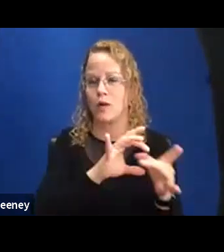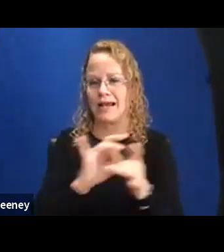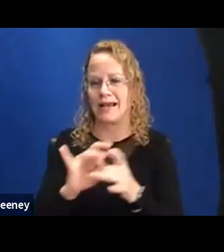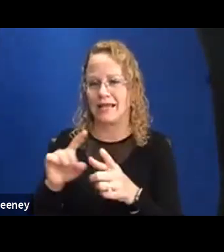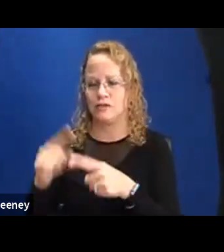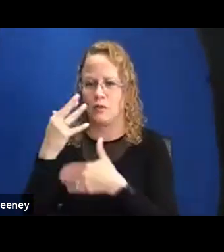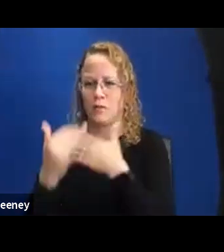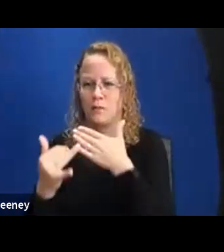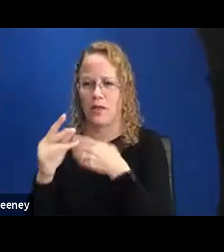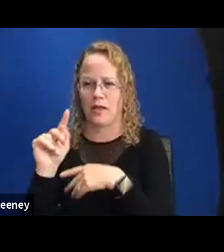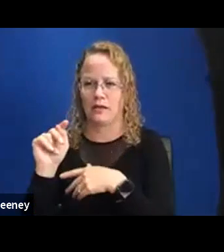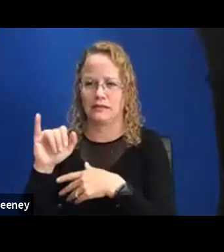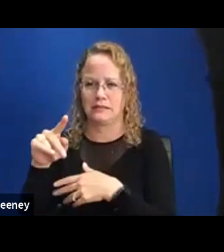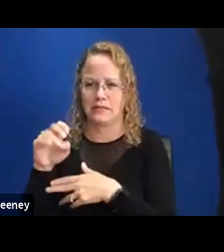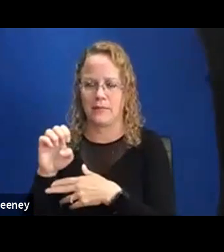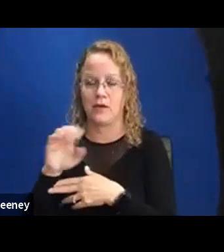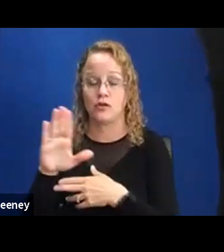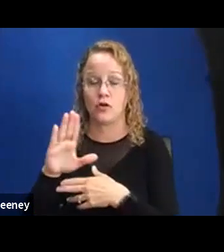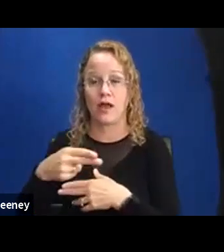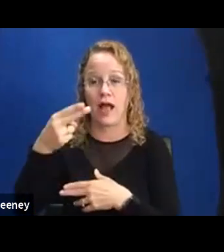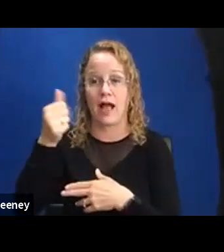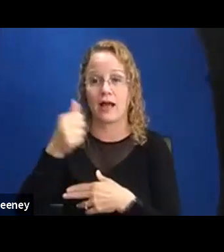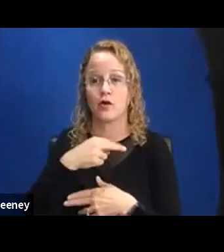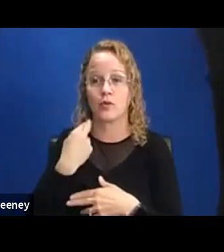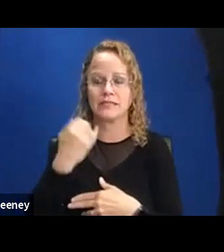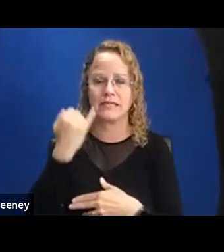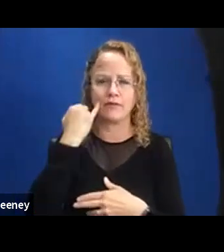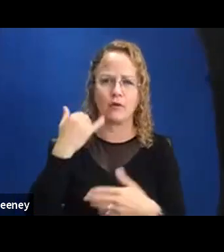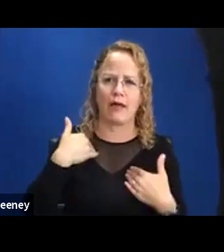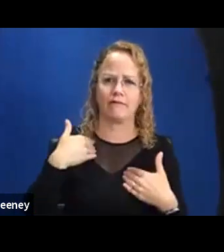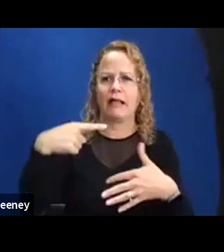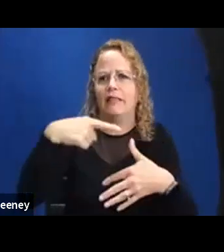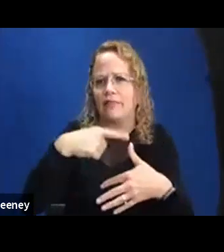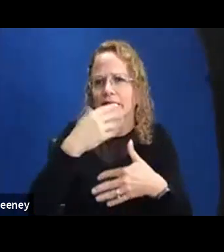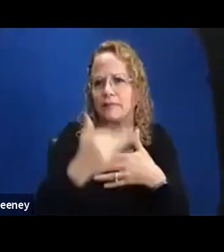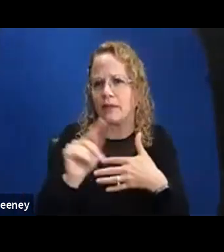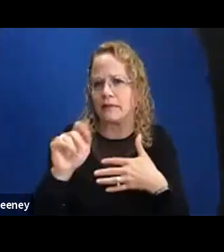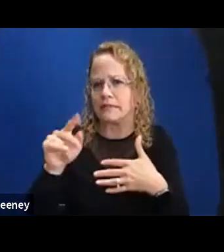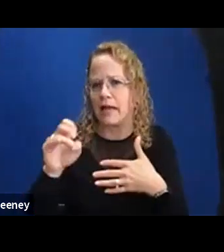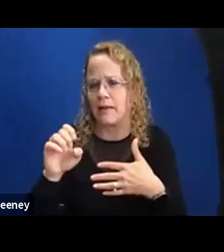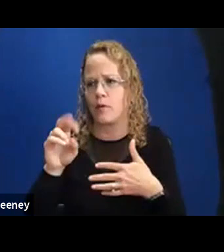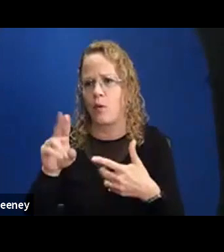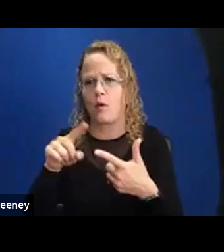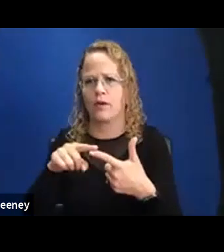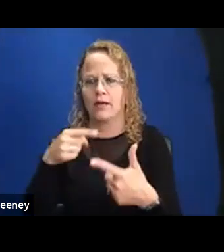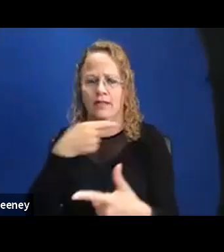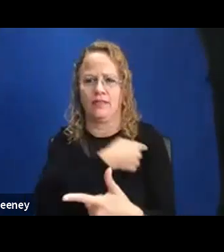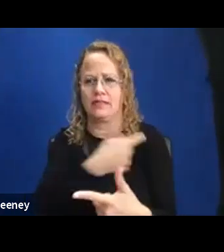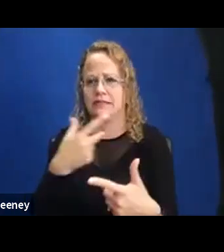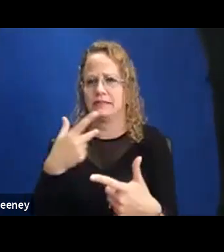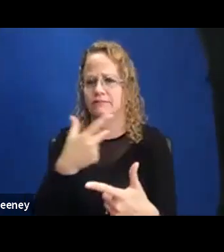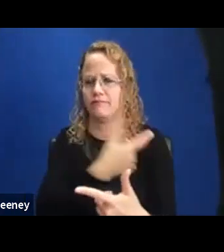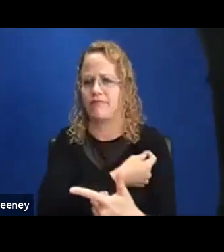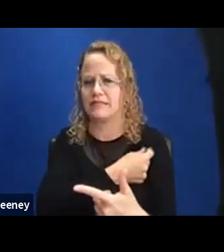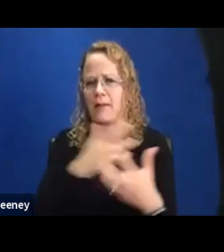type. So, you're at a higher risk of side effects if you have this blood type, or you should take this vaccine if you have that blood type. I haven't seen any